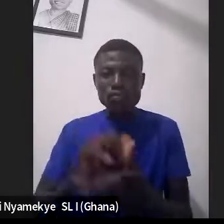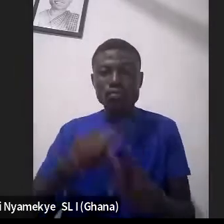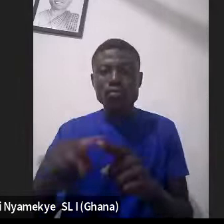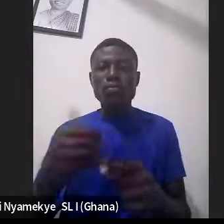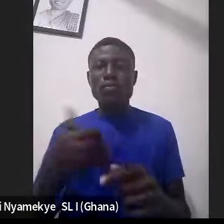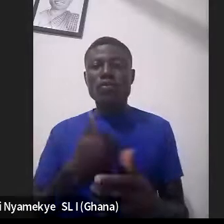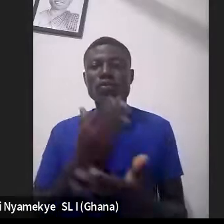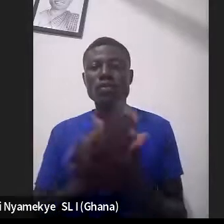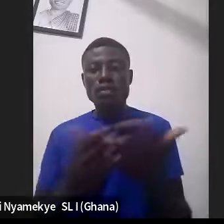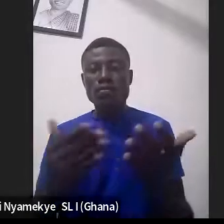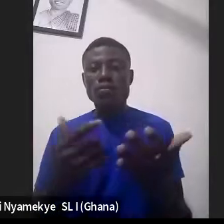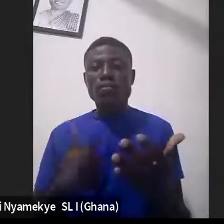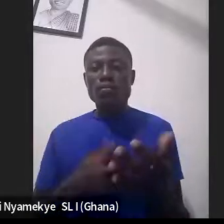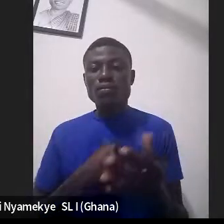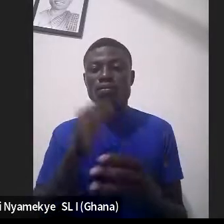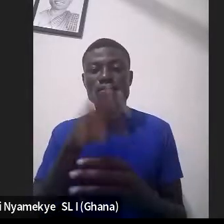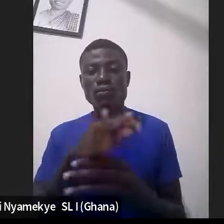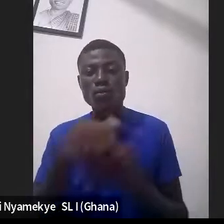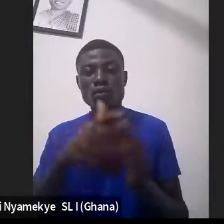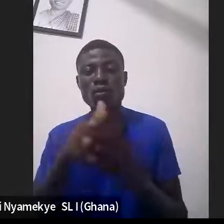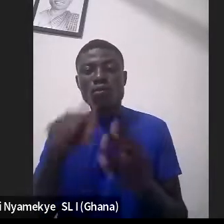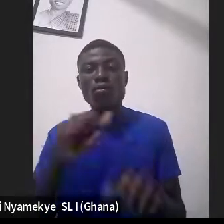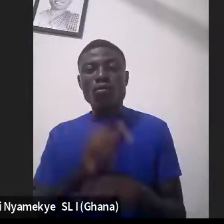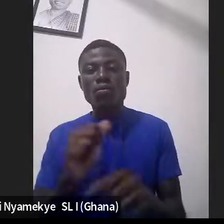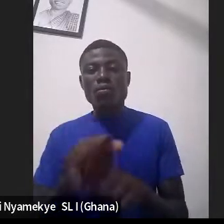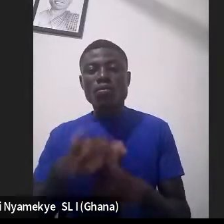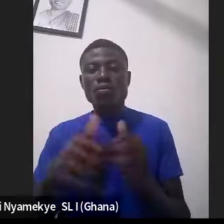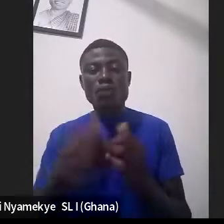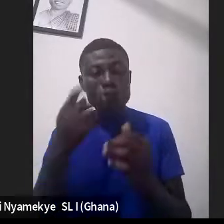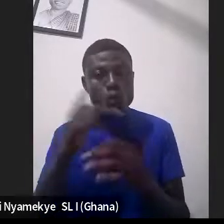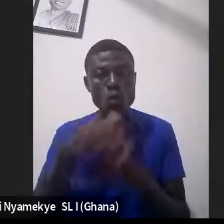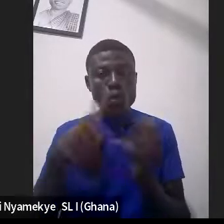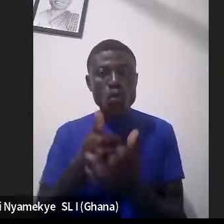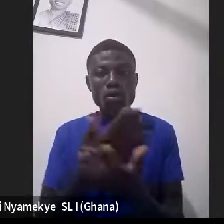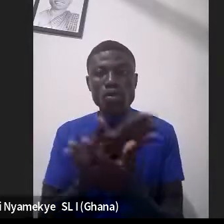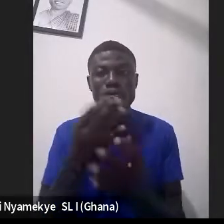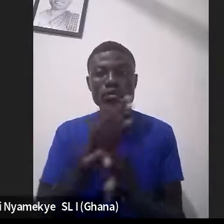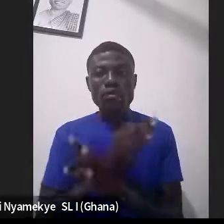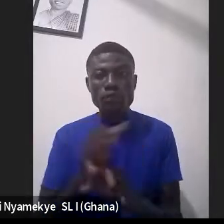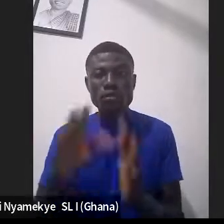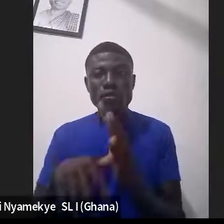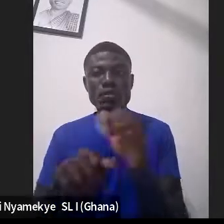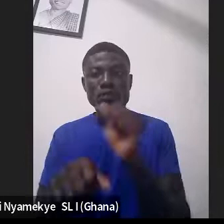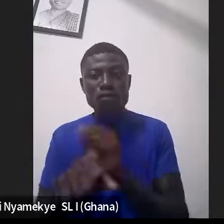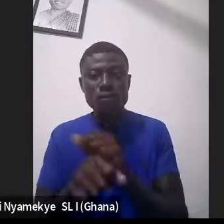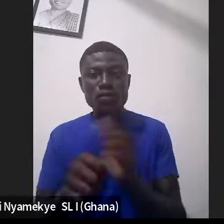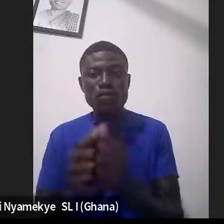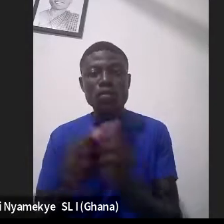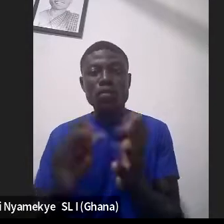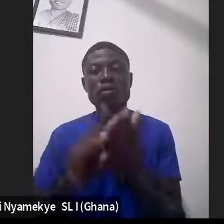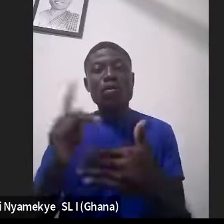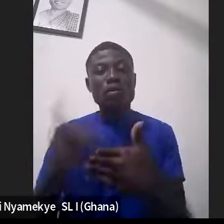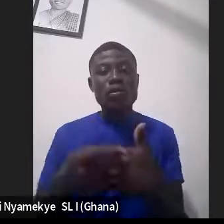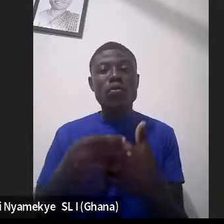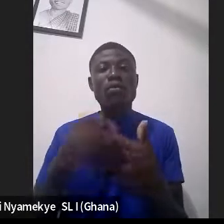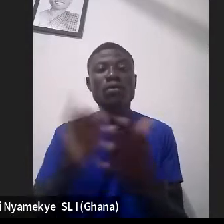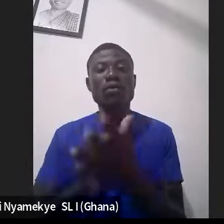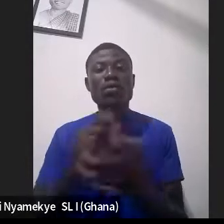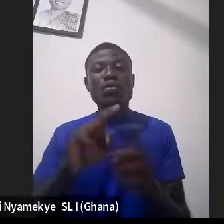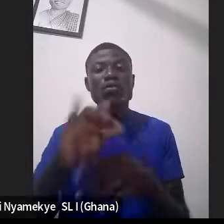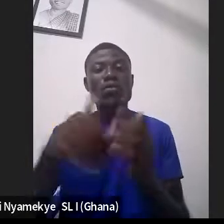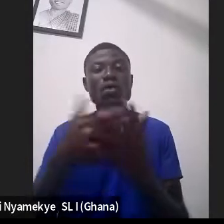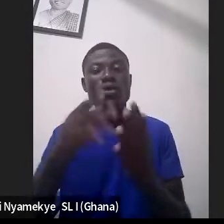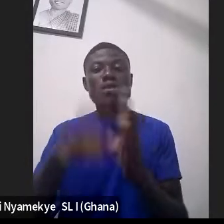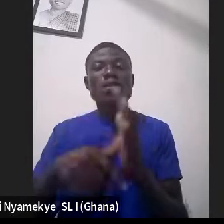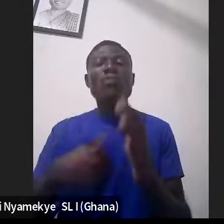when I post that Padlet, maybe you can see there are some free phonics programs that you could do at home if you want. I know it's a